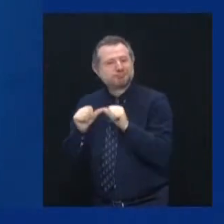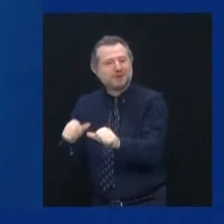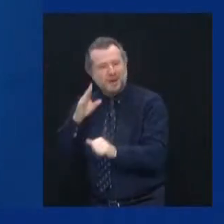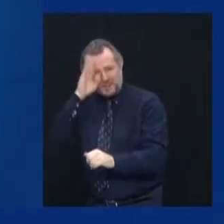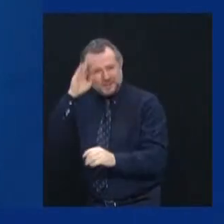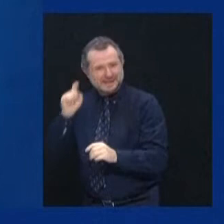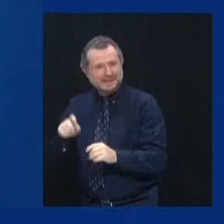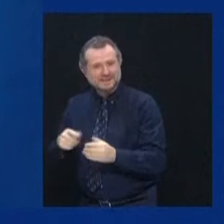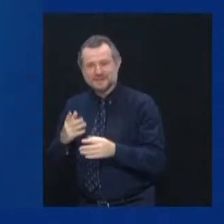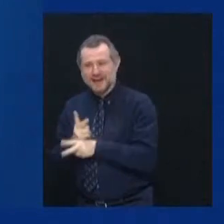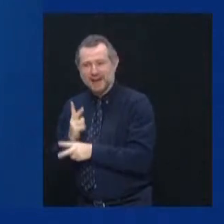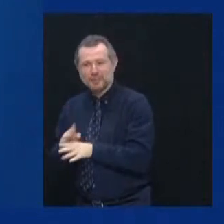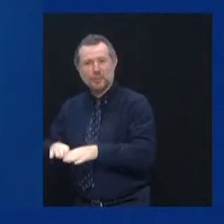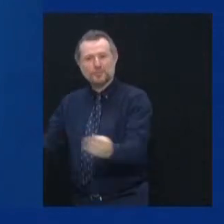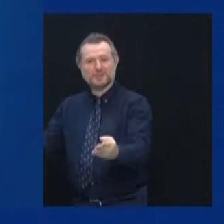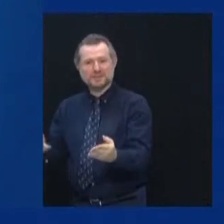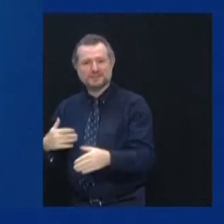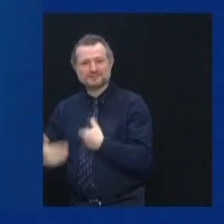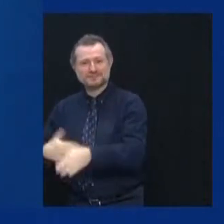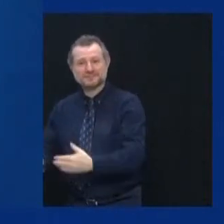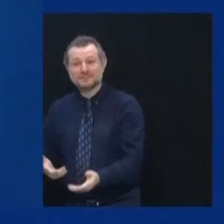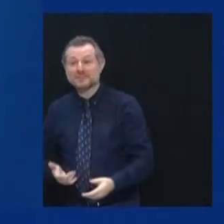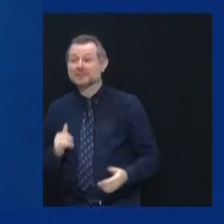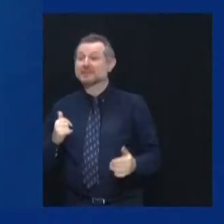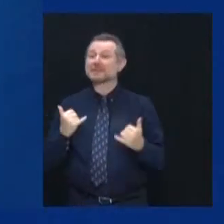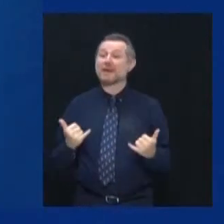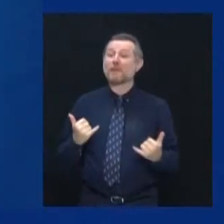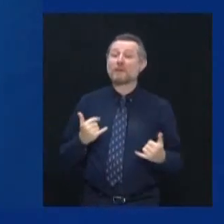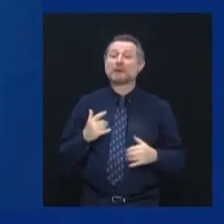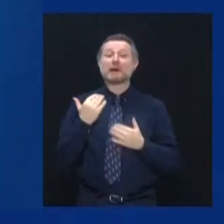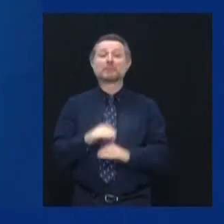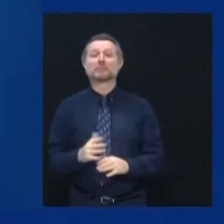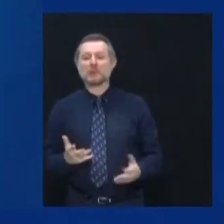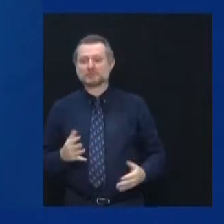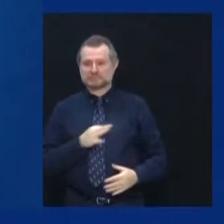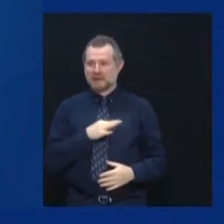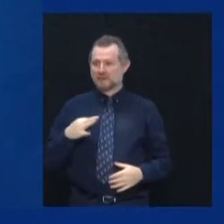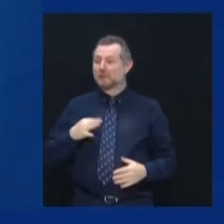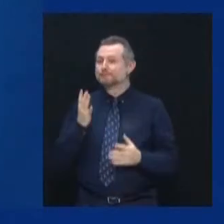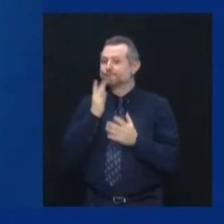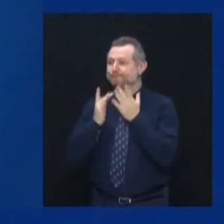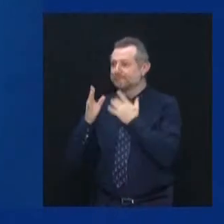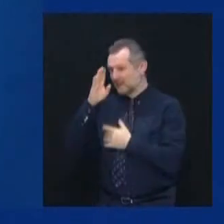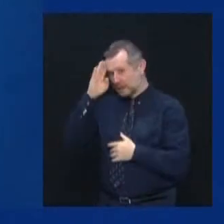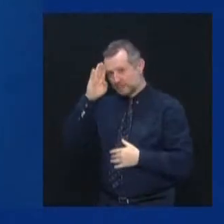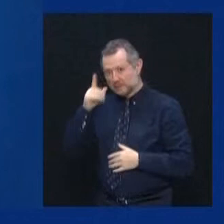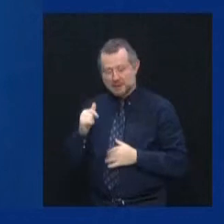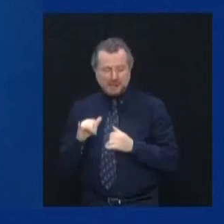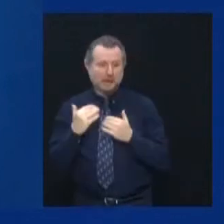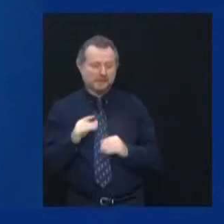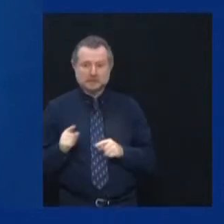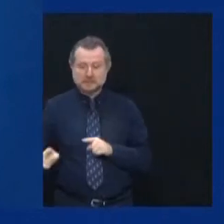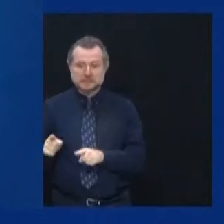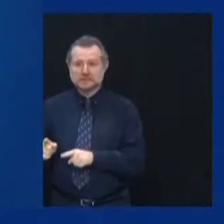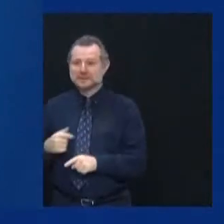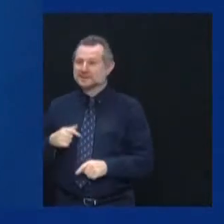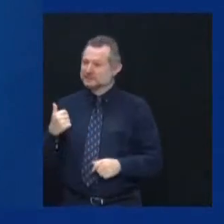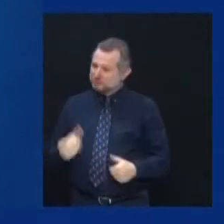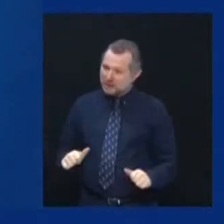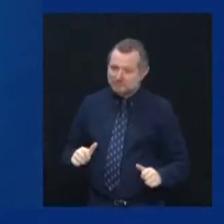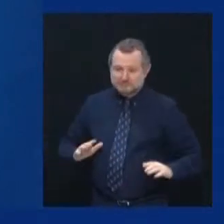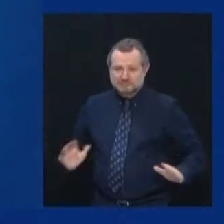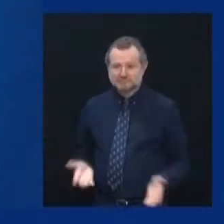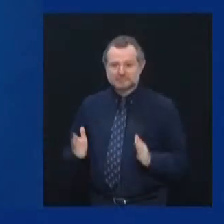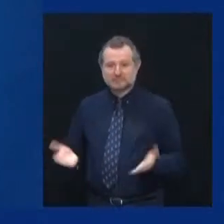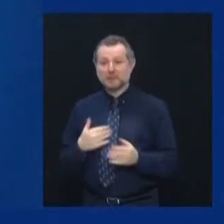capacity right now is most limited by staff shortages. We've increased the number of beds. We have